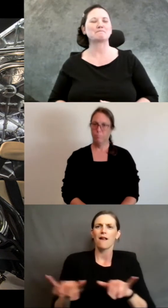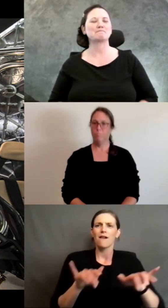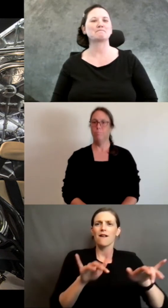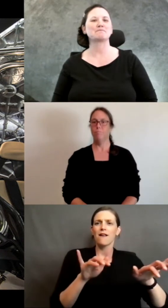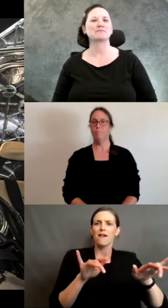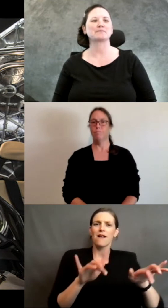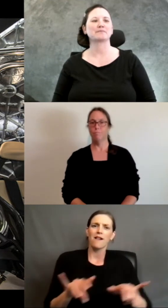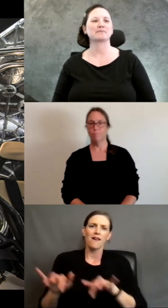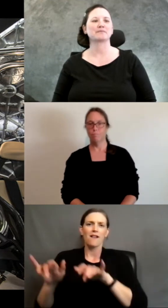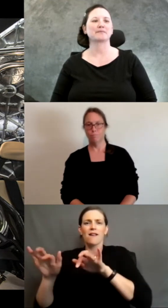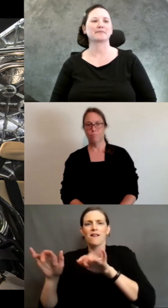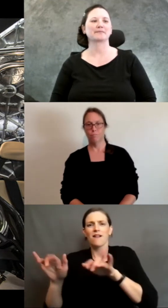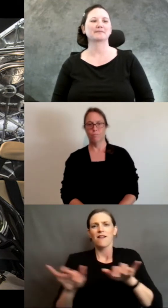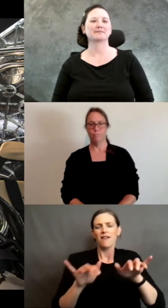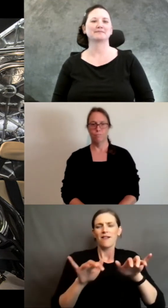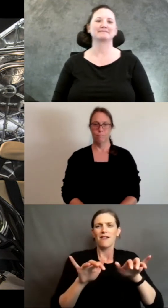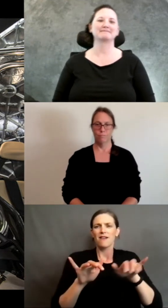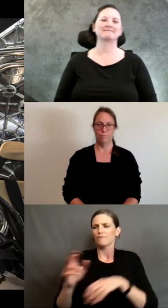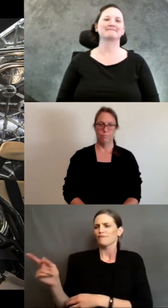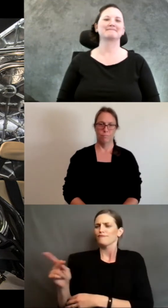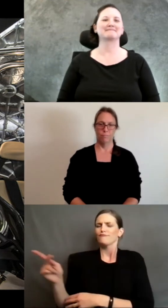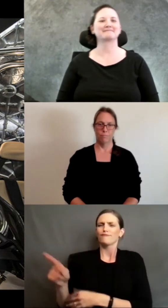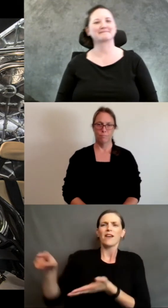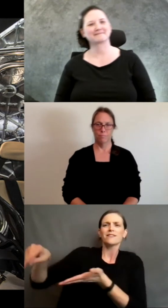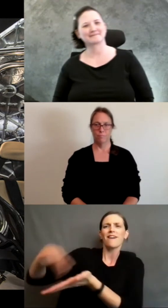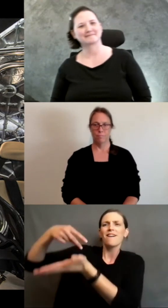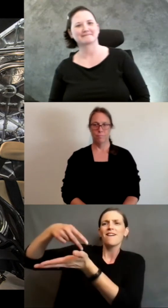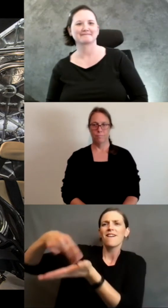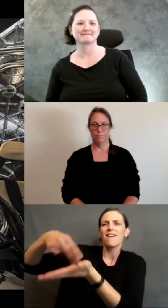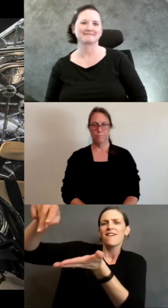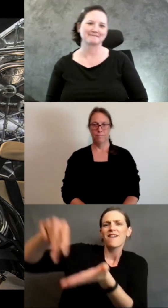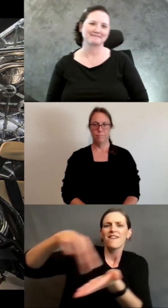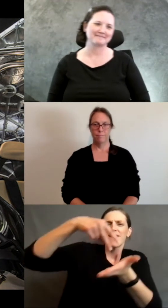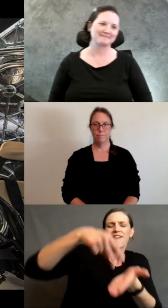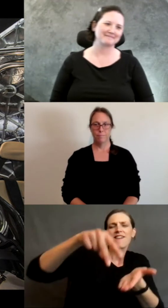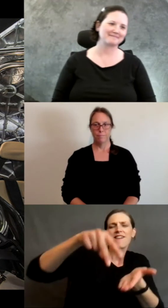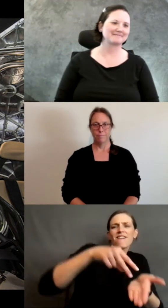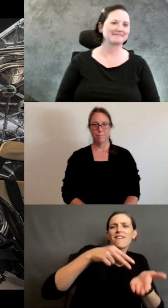The robot and Bill waltz around the bridge as they sing.